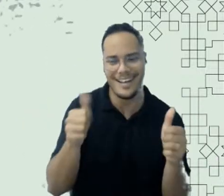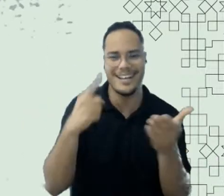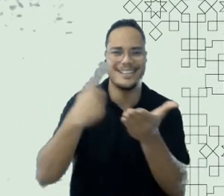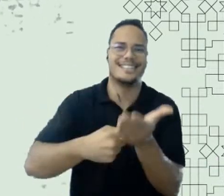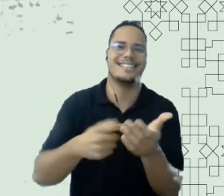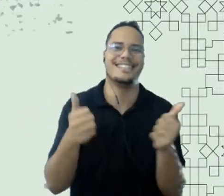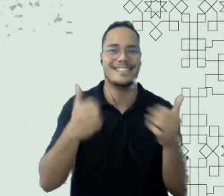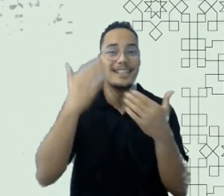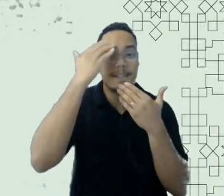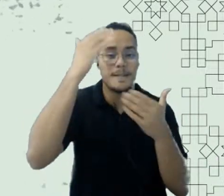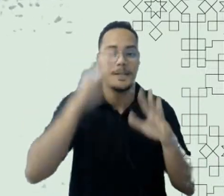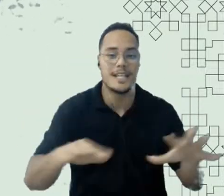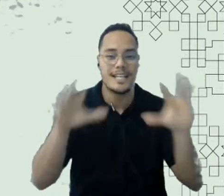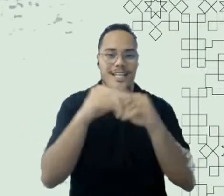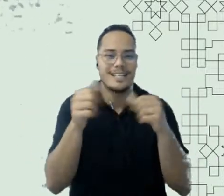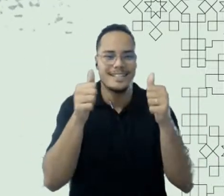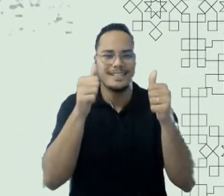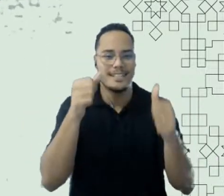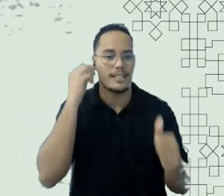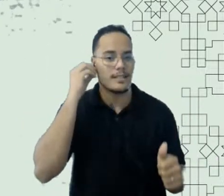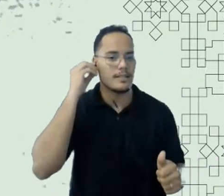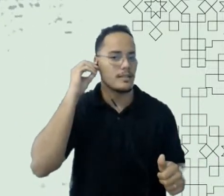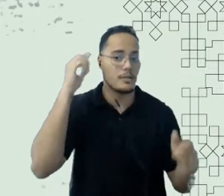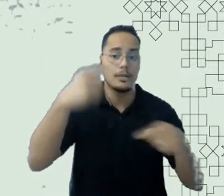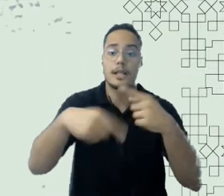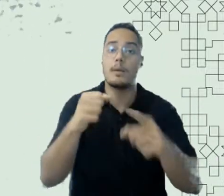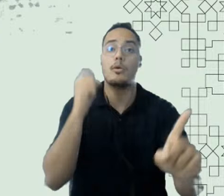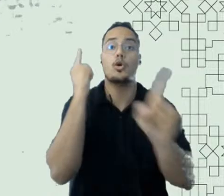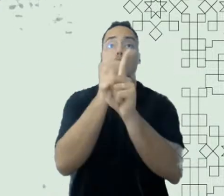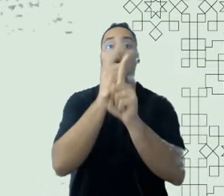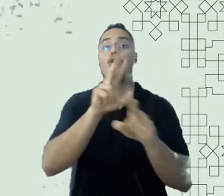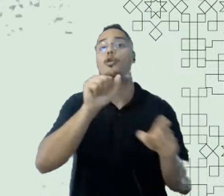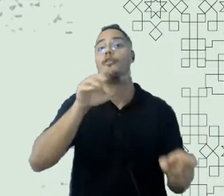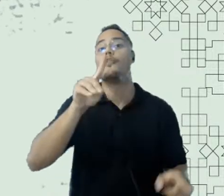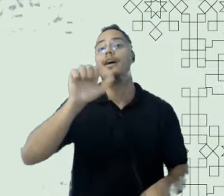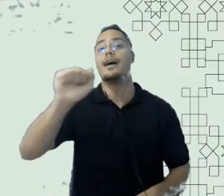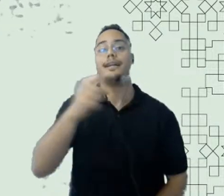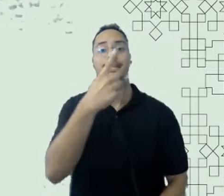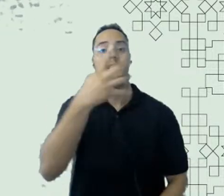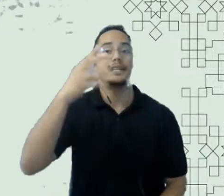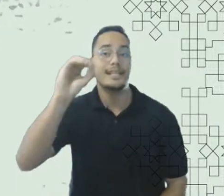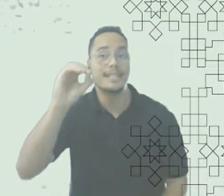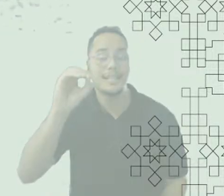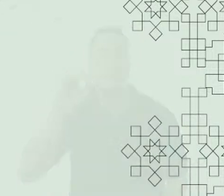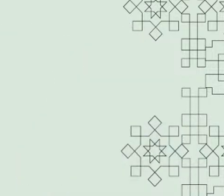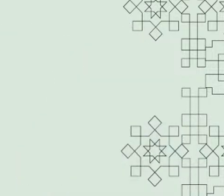number 140 very soon. Bye-bye, people. Have a nice day. Bye-bye. Thank you.